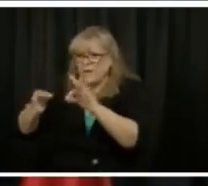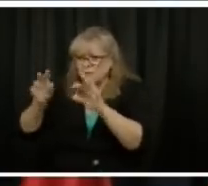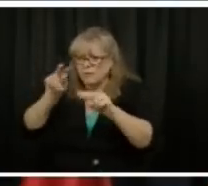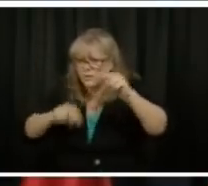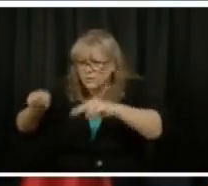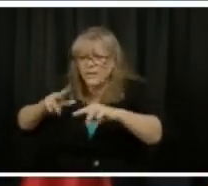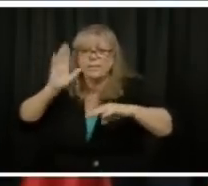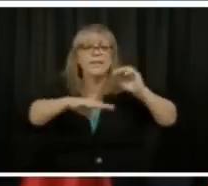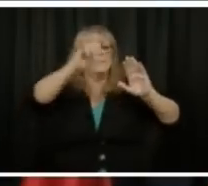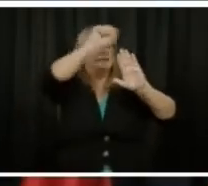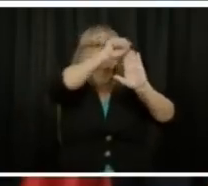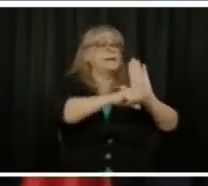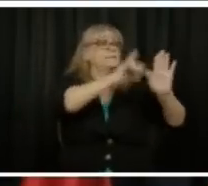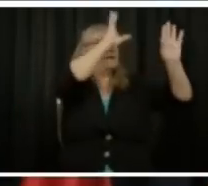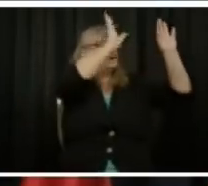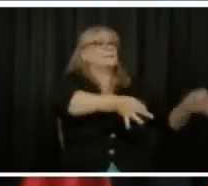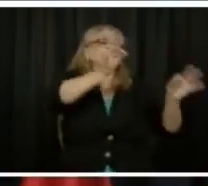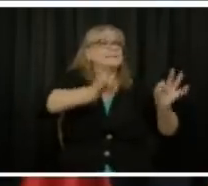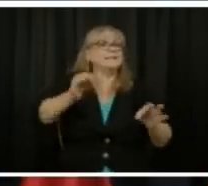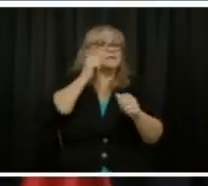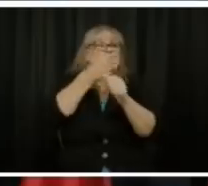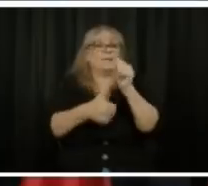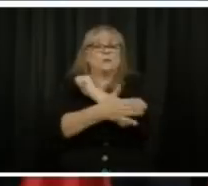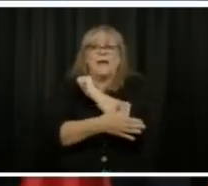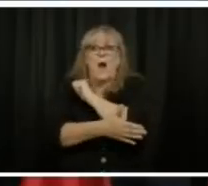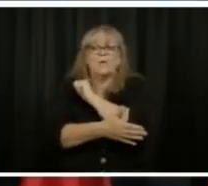areas. Telephone?